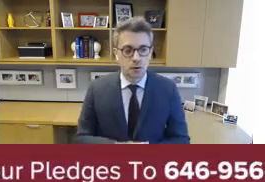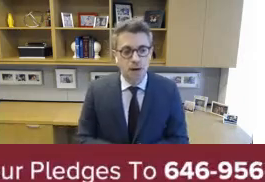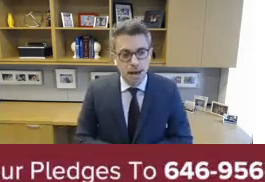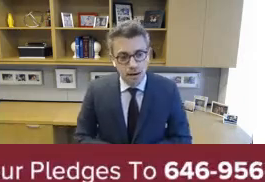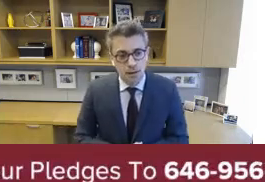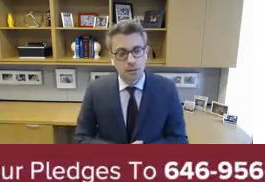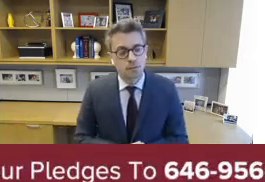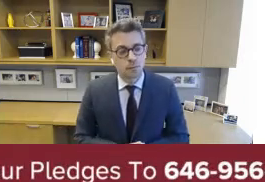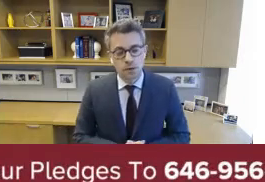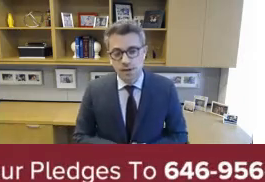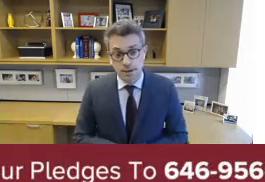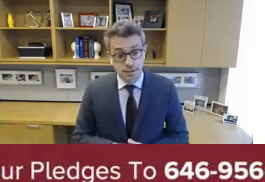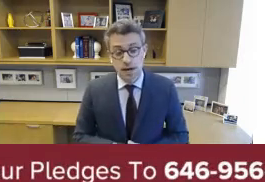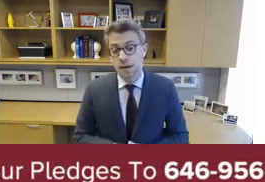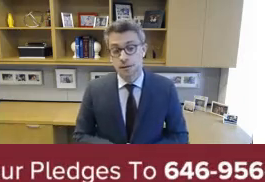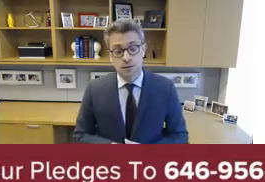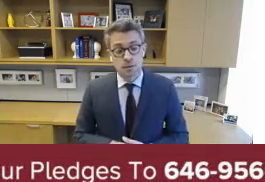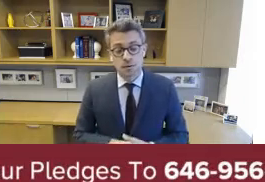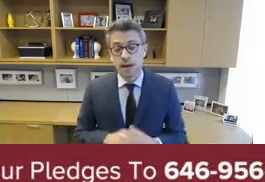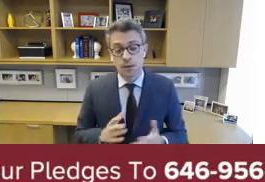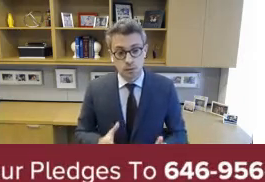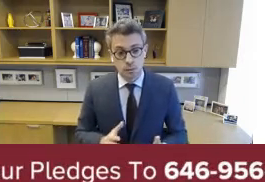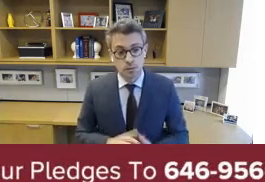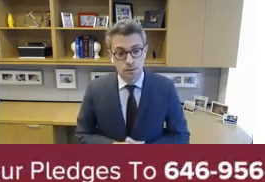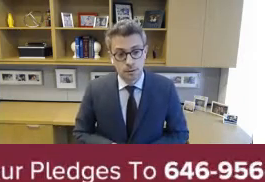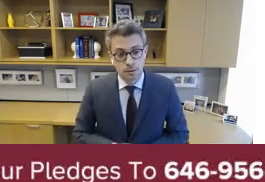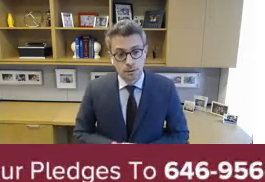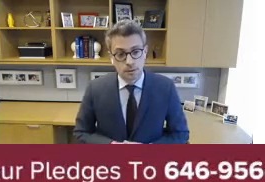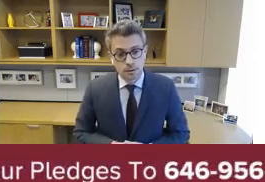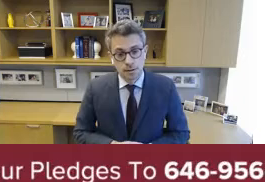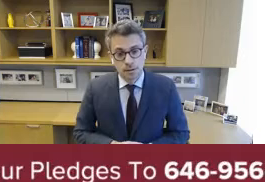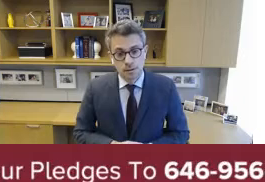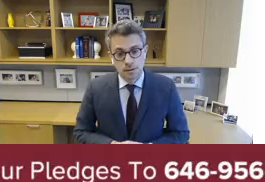Alfonso Grant, $1,000. Thank you.